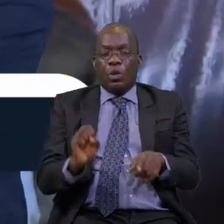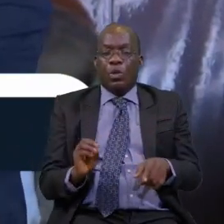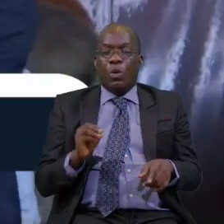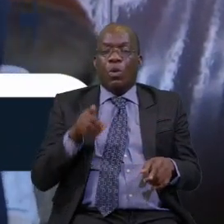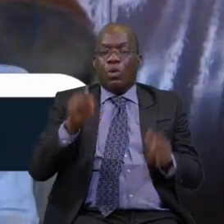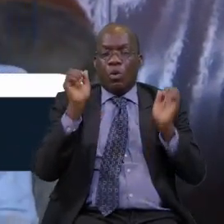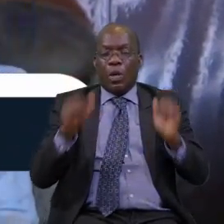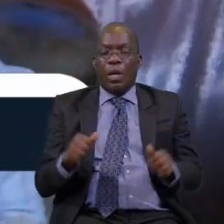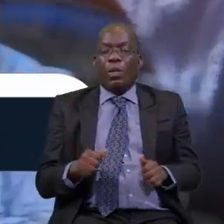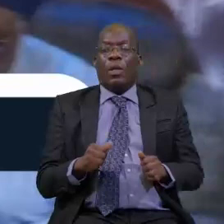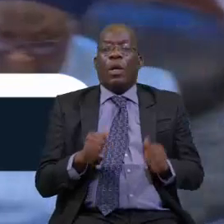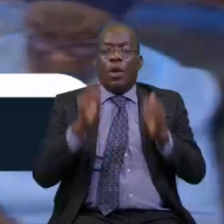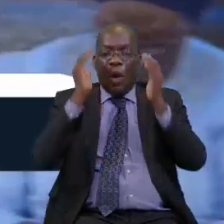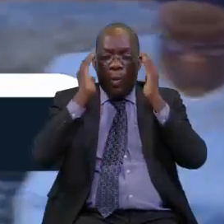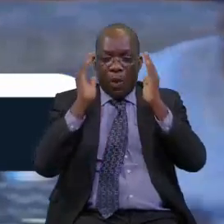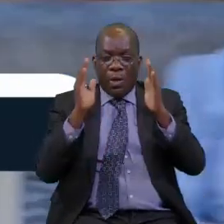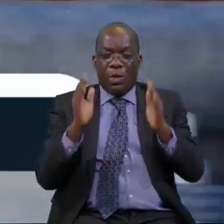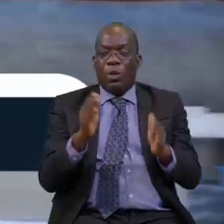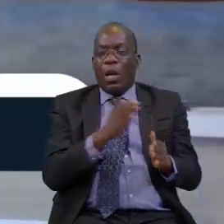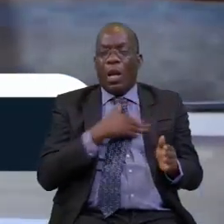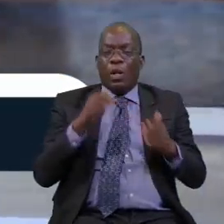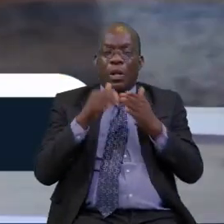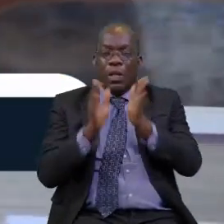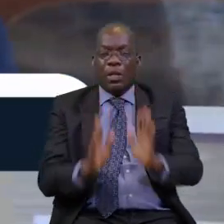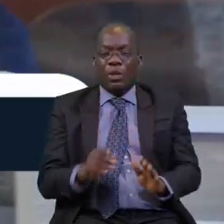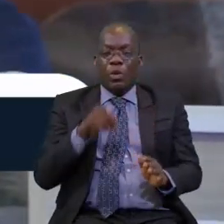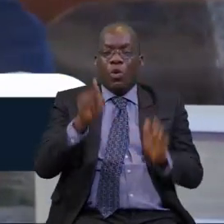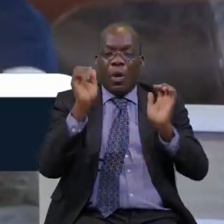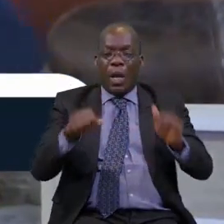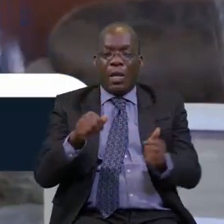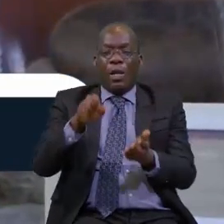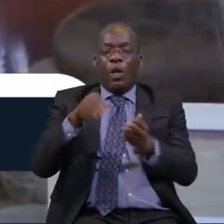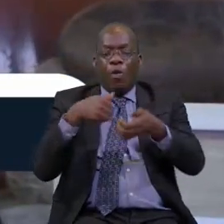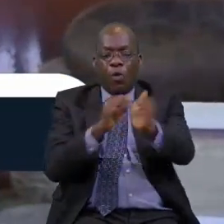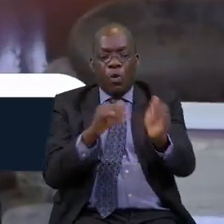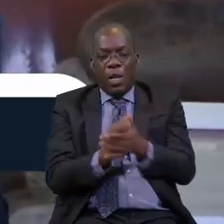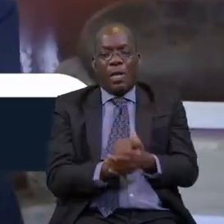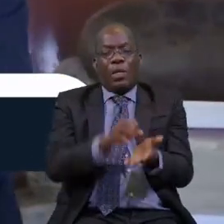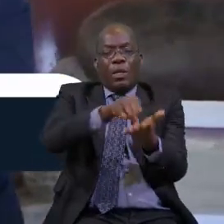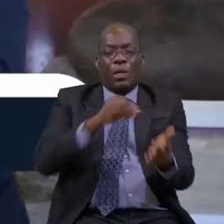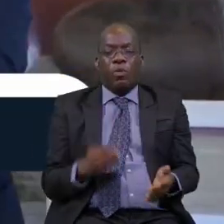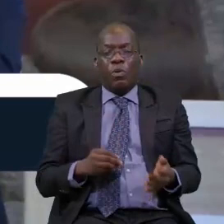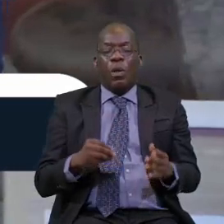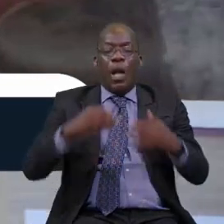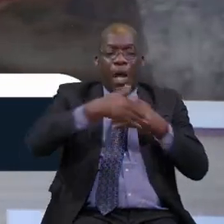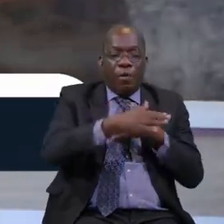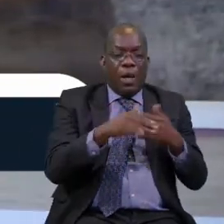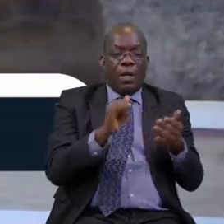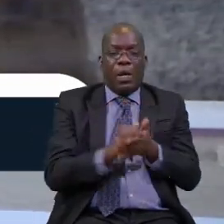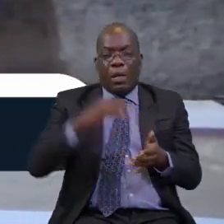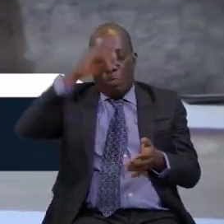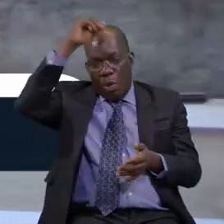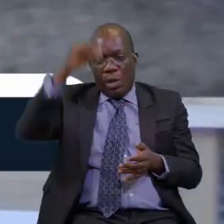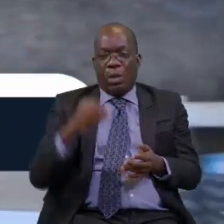attention, your life, your leadership. You can pattern what God has called you to do after that man.